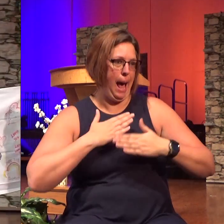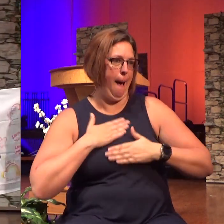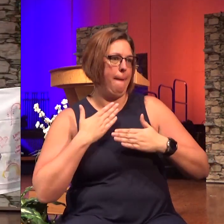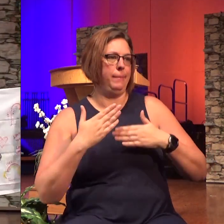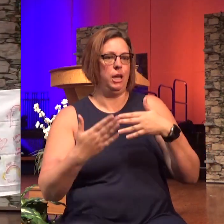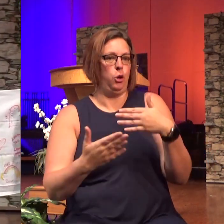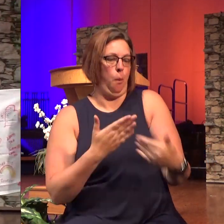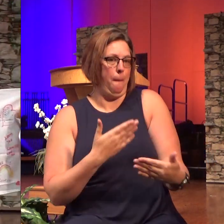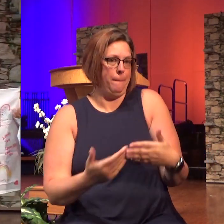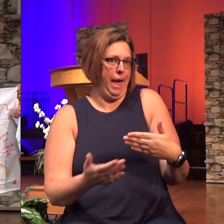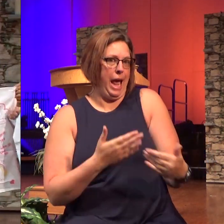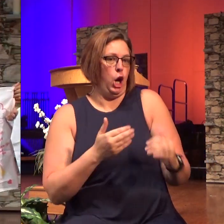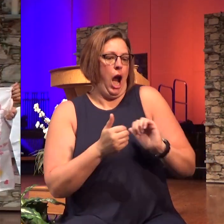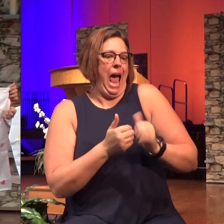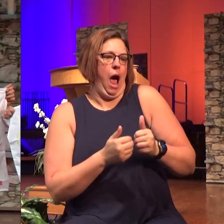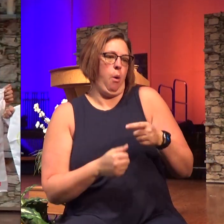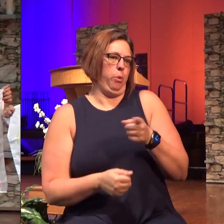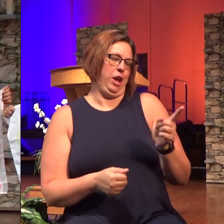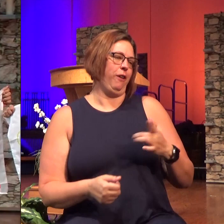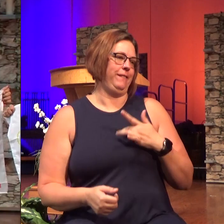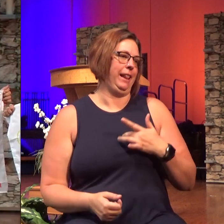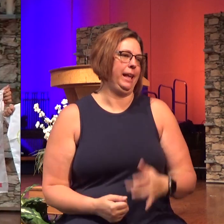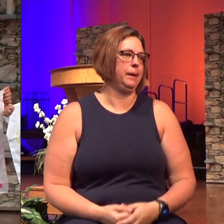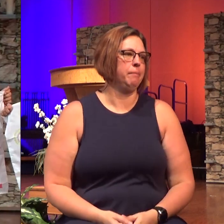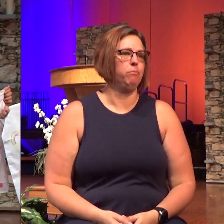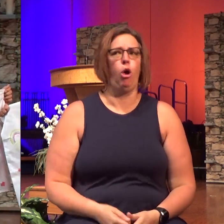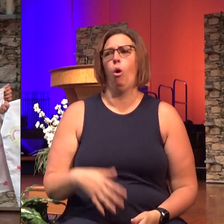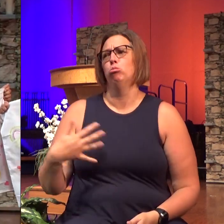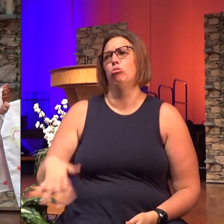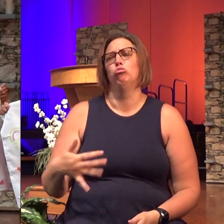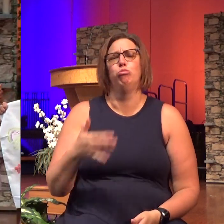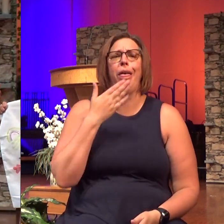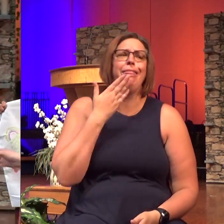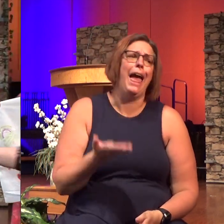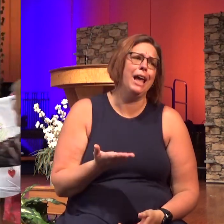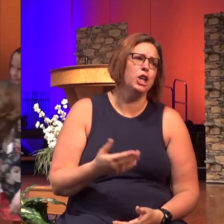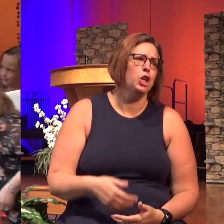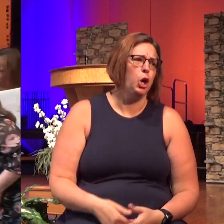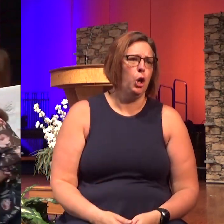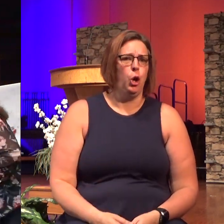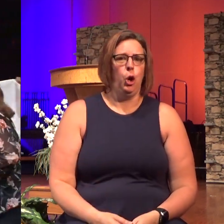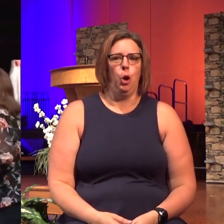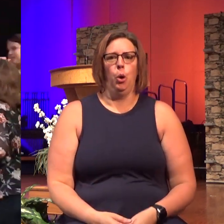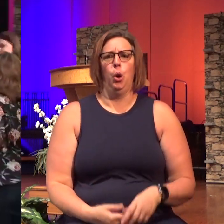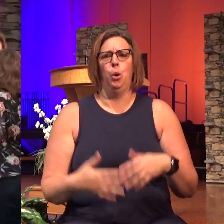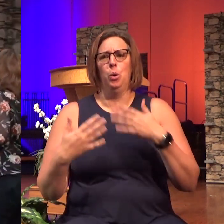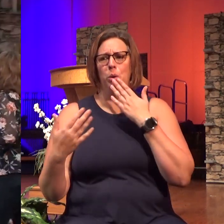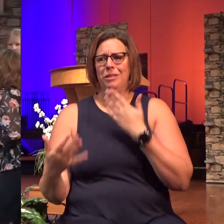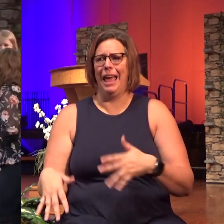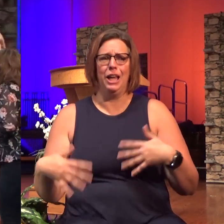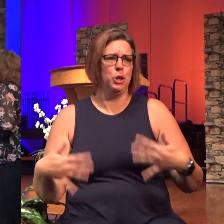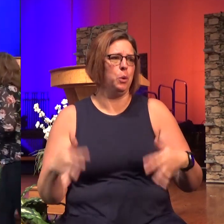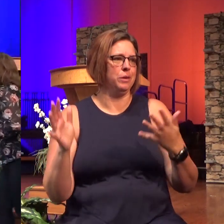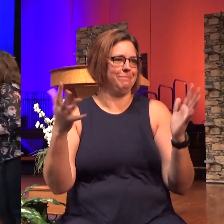no matter how they're feeling. Oh, thank you. That's great, Ruby.